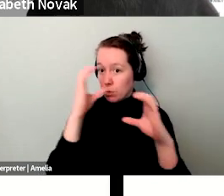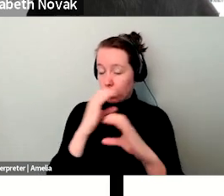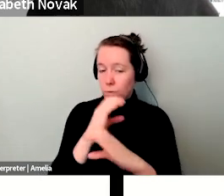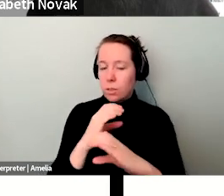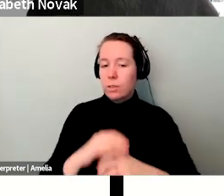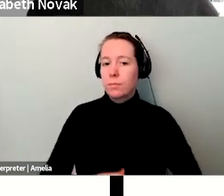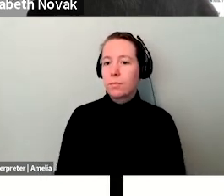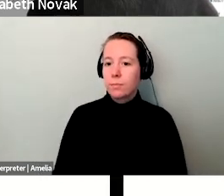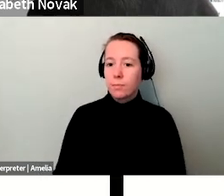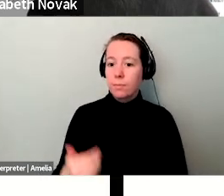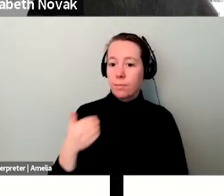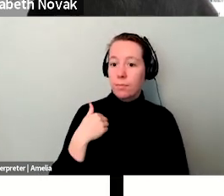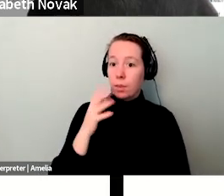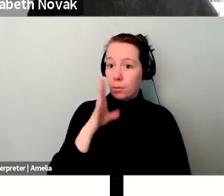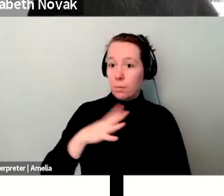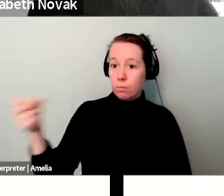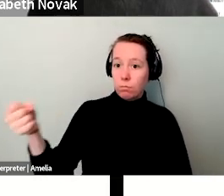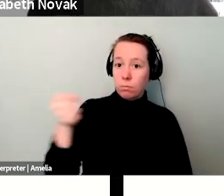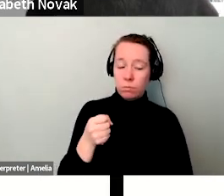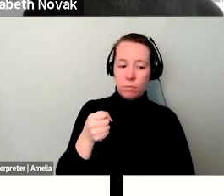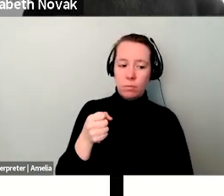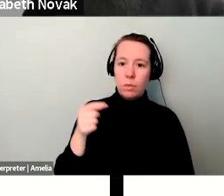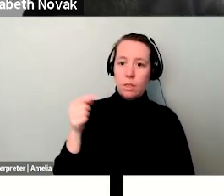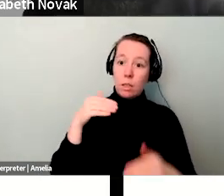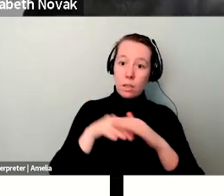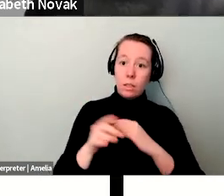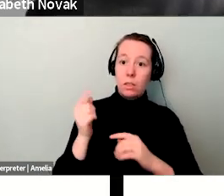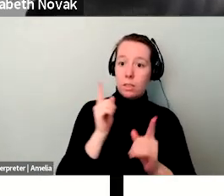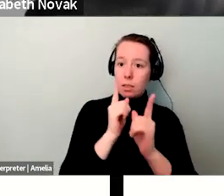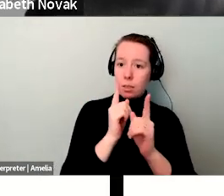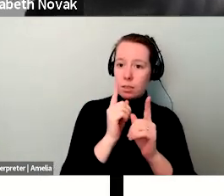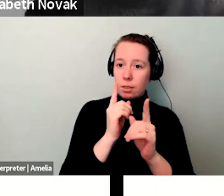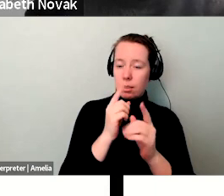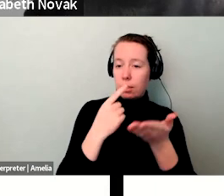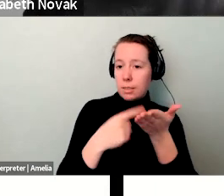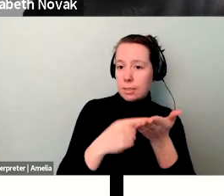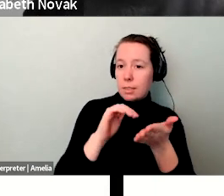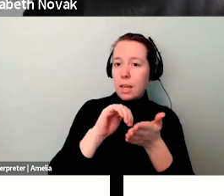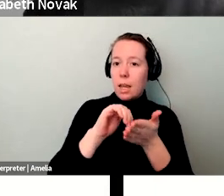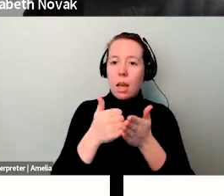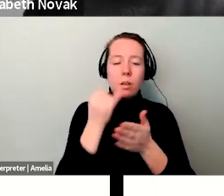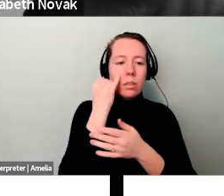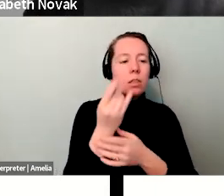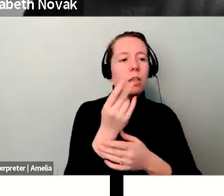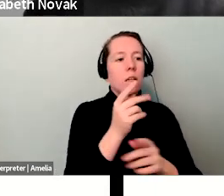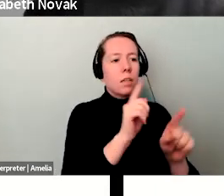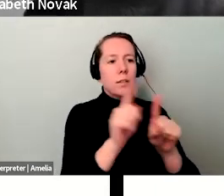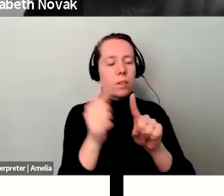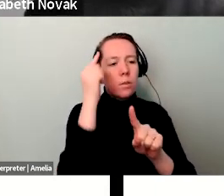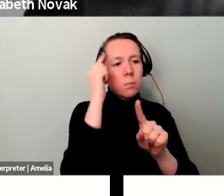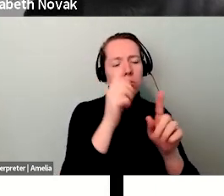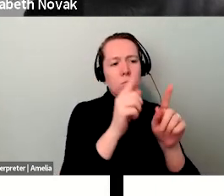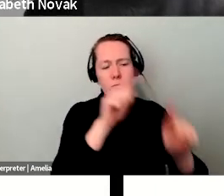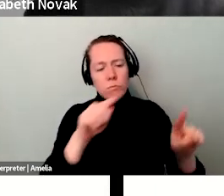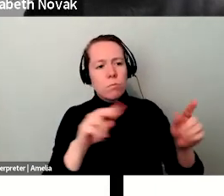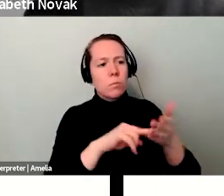Spectrum, an organization that helps to place neurodiverse candidates. Okay, so we are going to have her come and speak